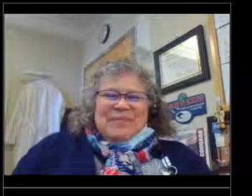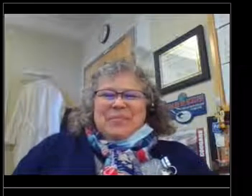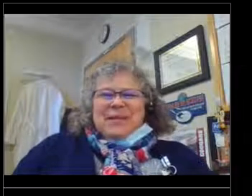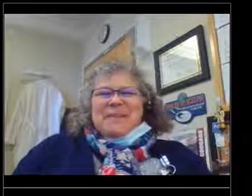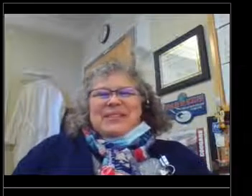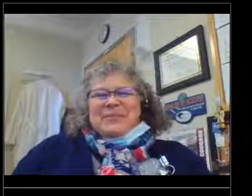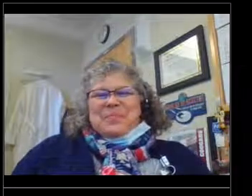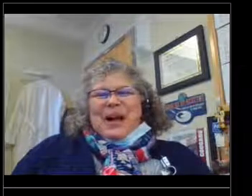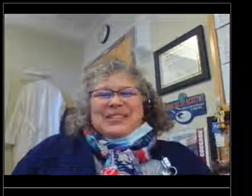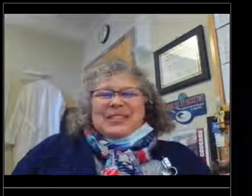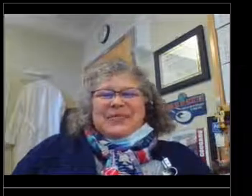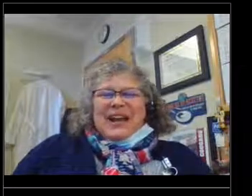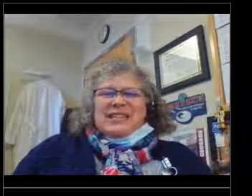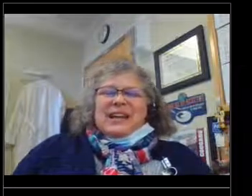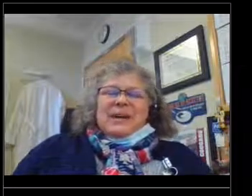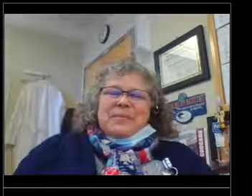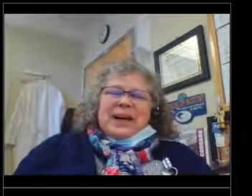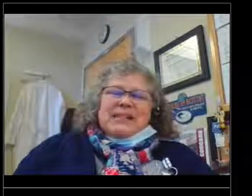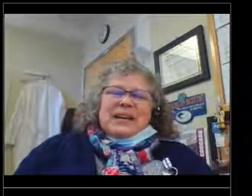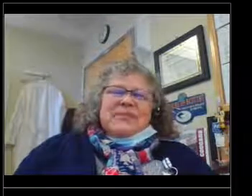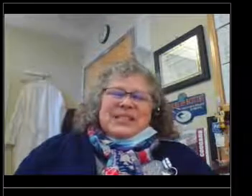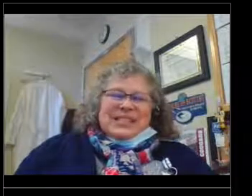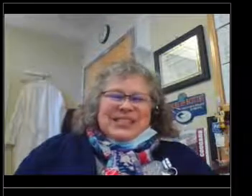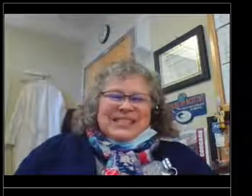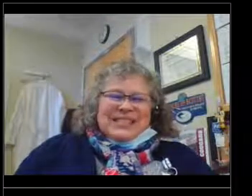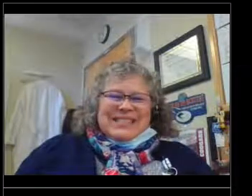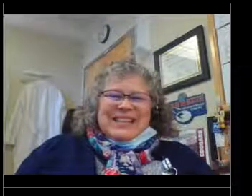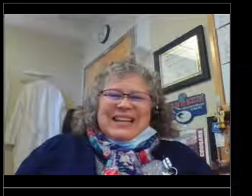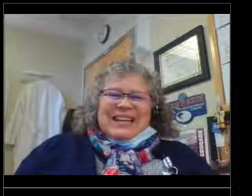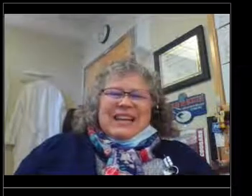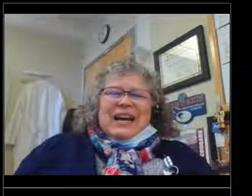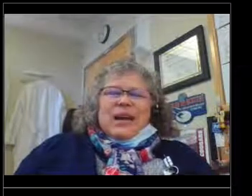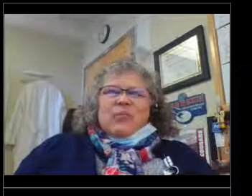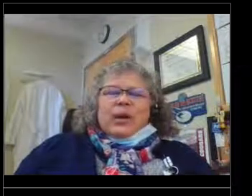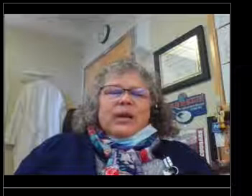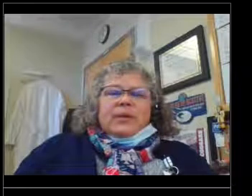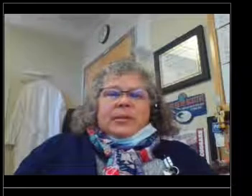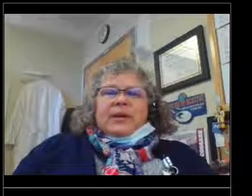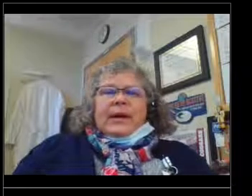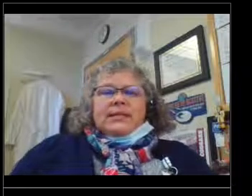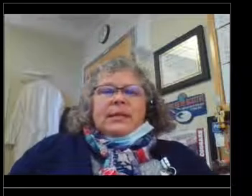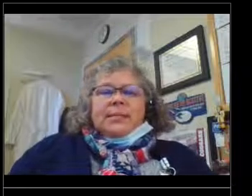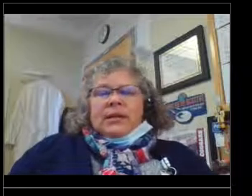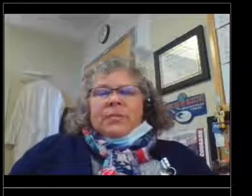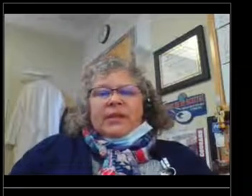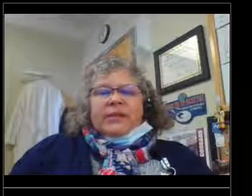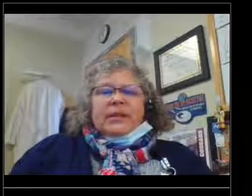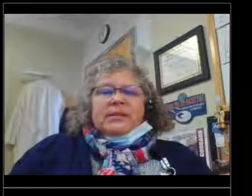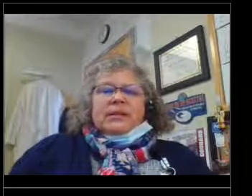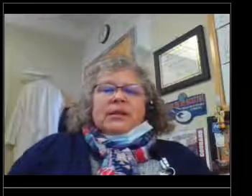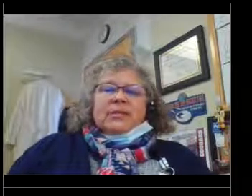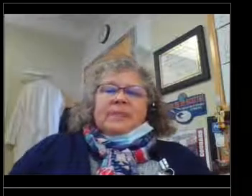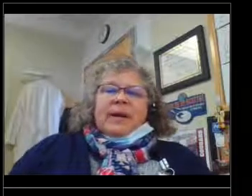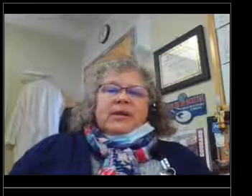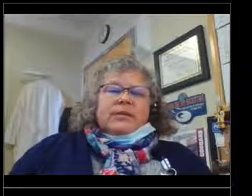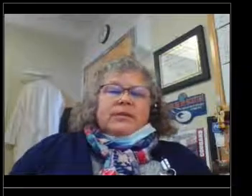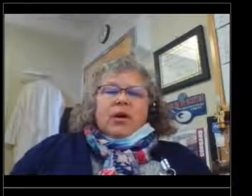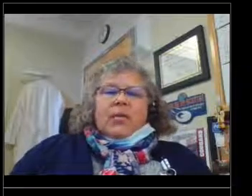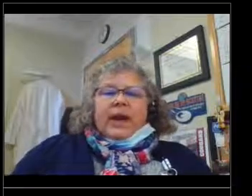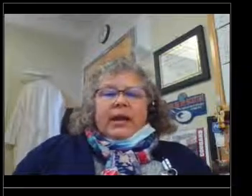So we'll talk a little bit about some practical advice as a physician assistant working with the PA team. And the big thing is a